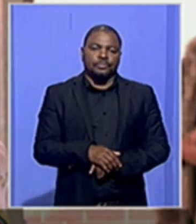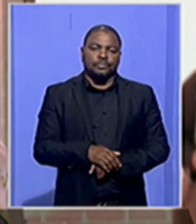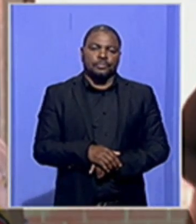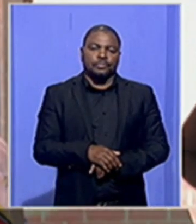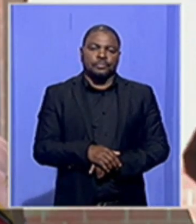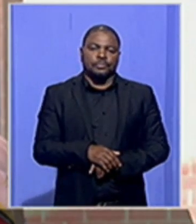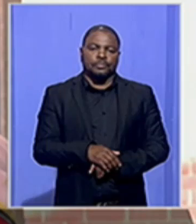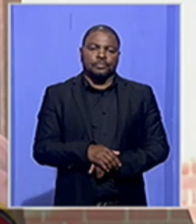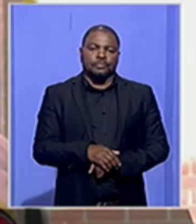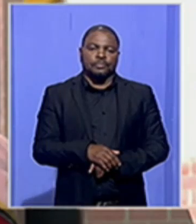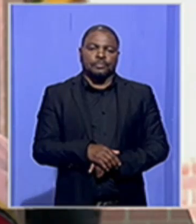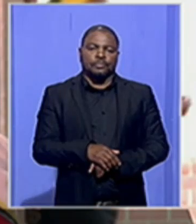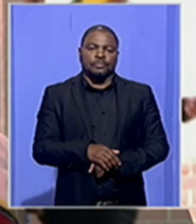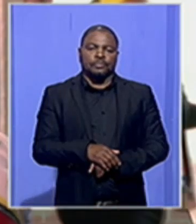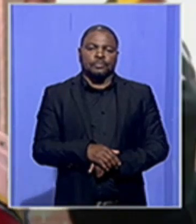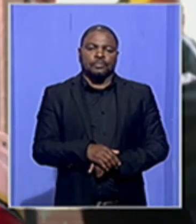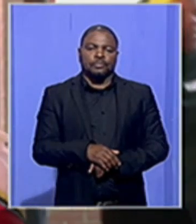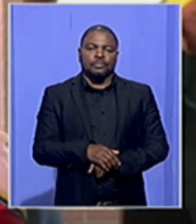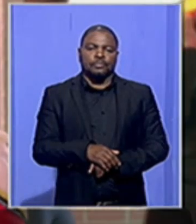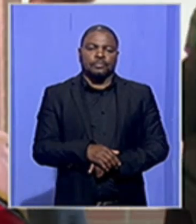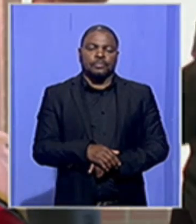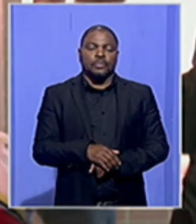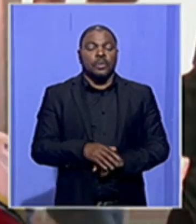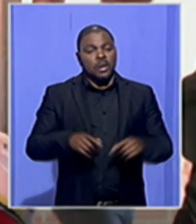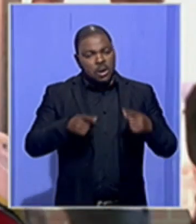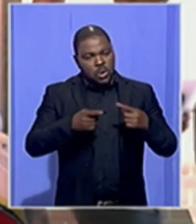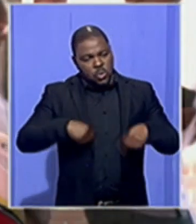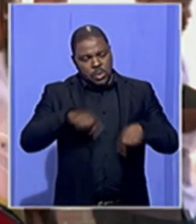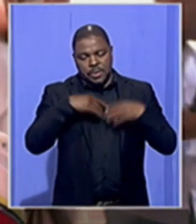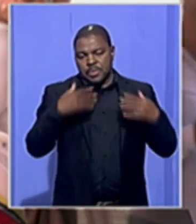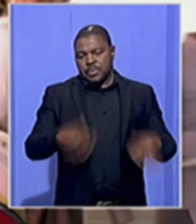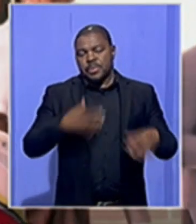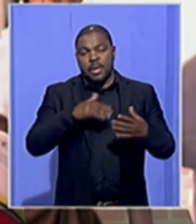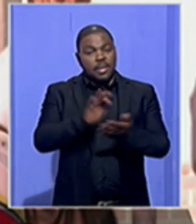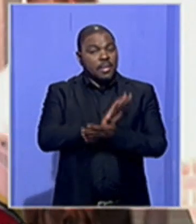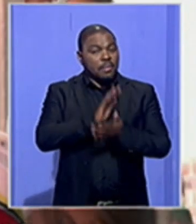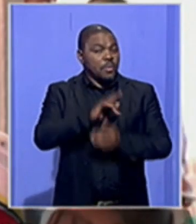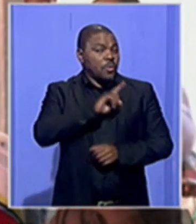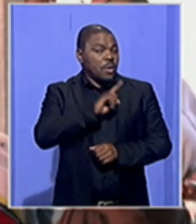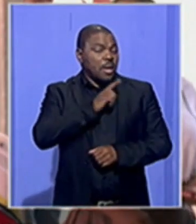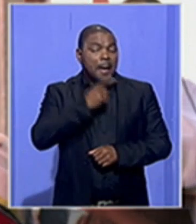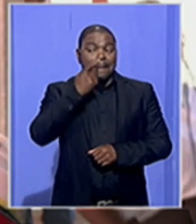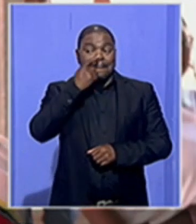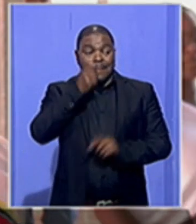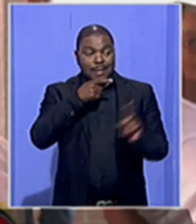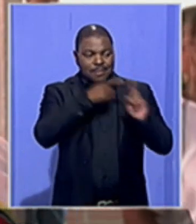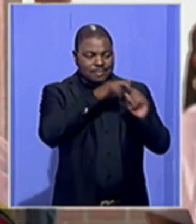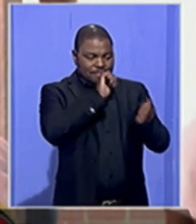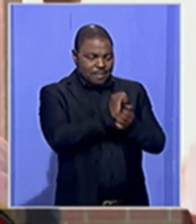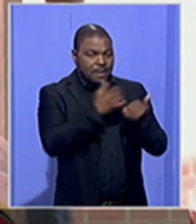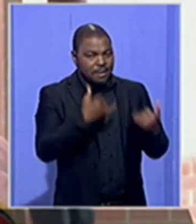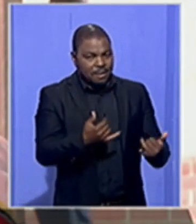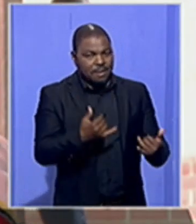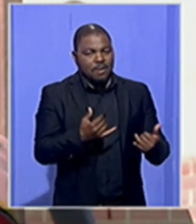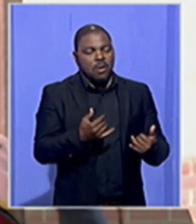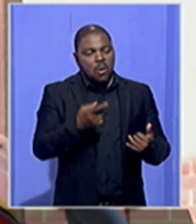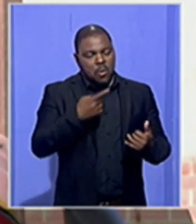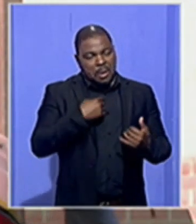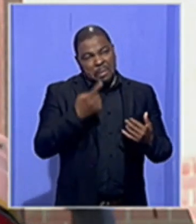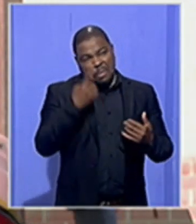kulento sikwazi ukuzibonela lo mfana. We are very happy now that this man has been arrested, and we hope this is the